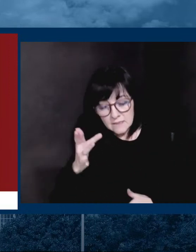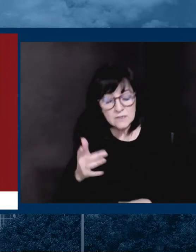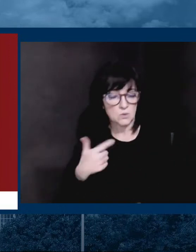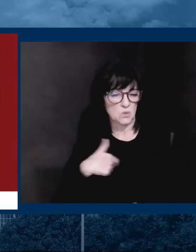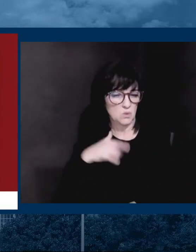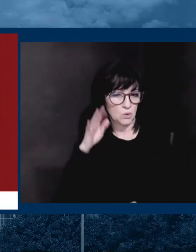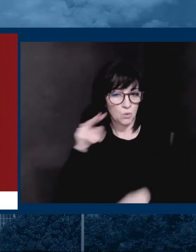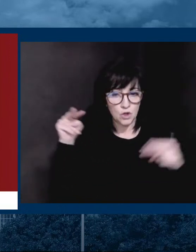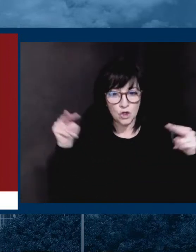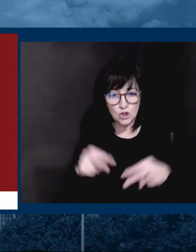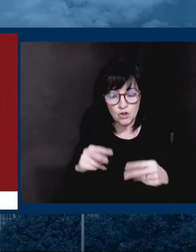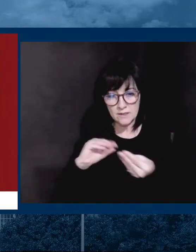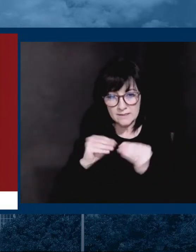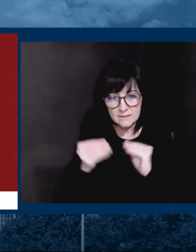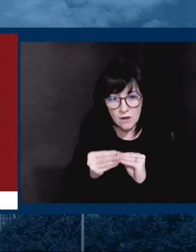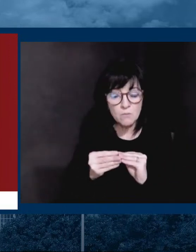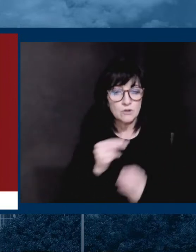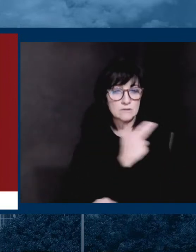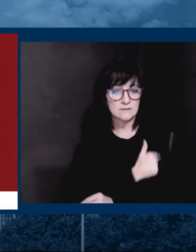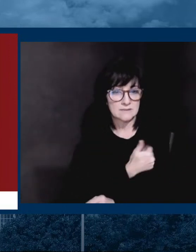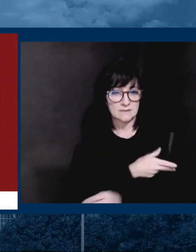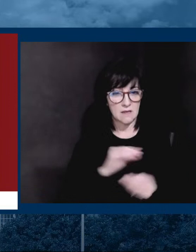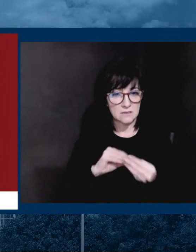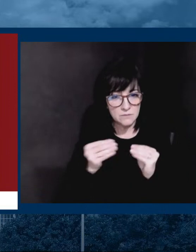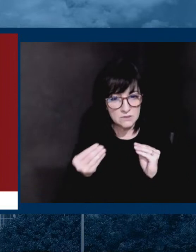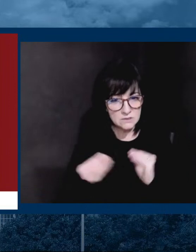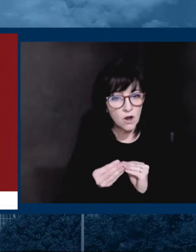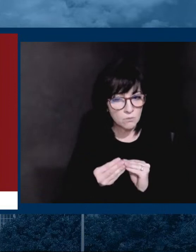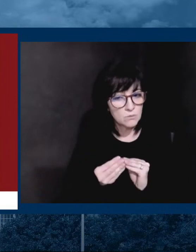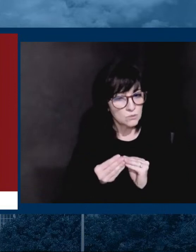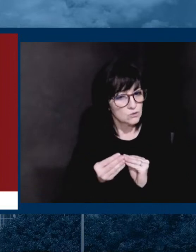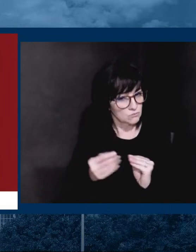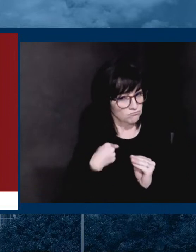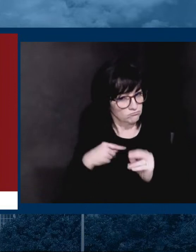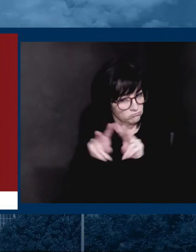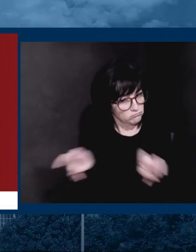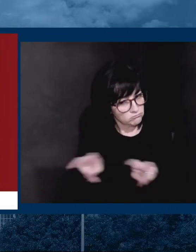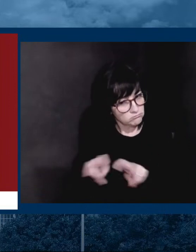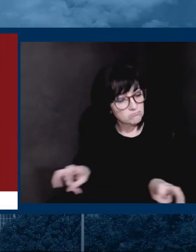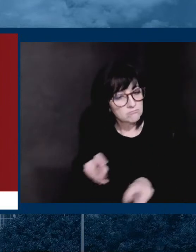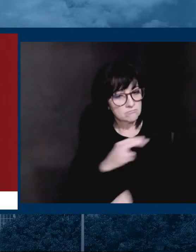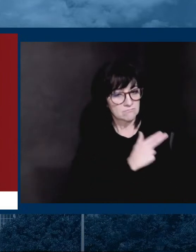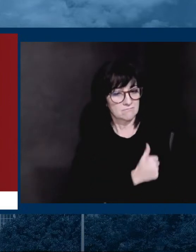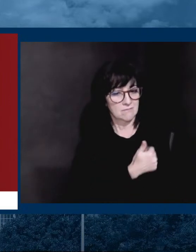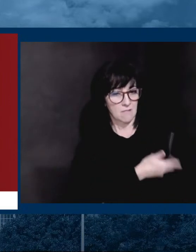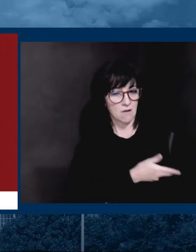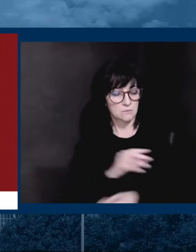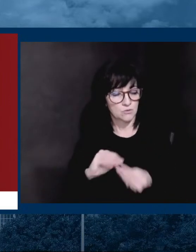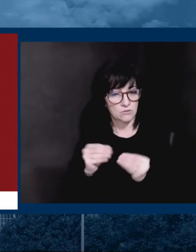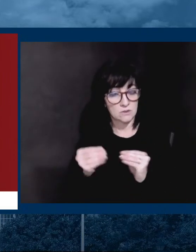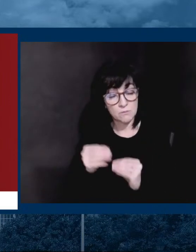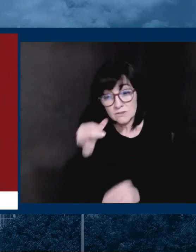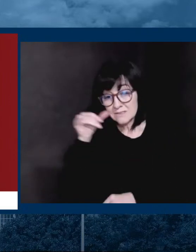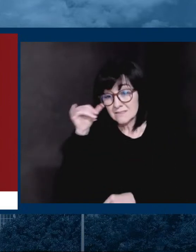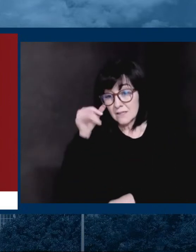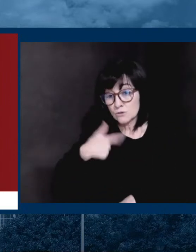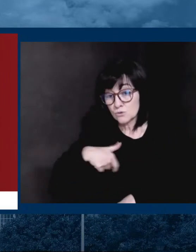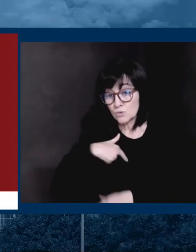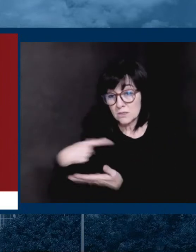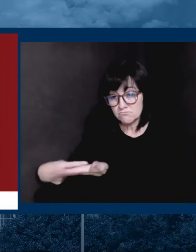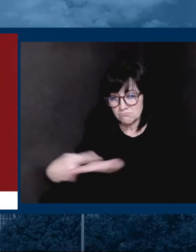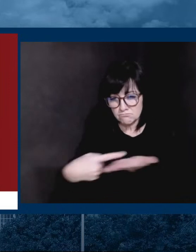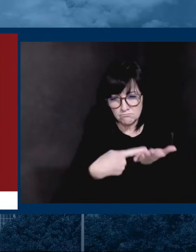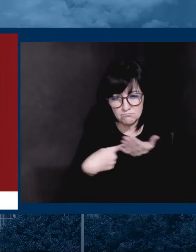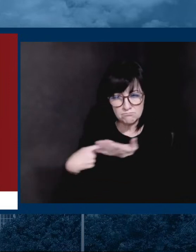hospitalizations today, which is something that we look very closely at. But on our hospital call yesterday, each of the hospital